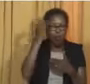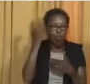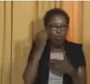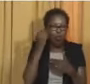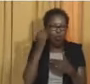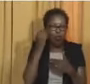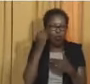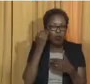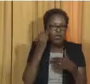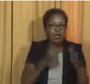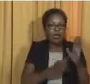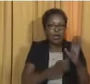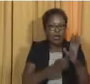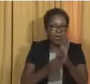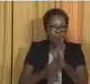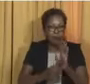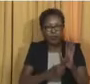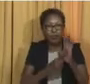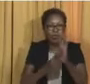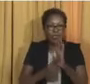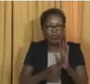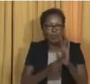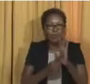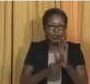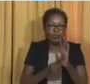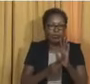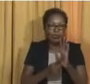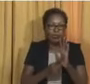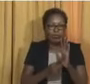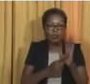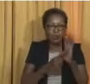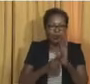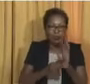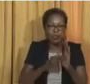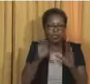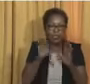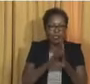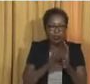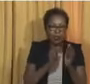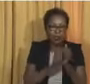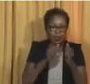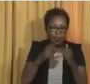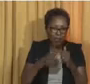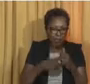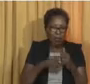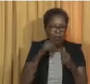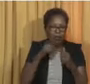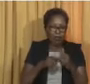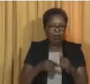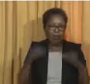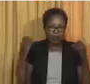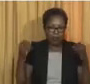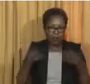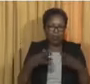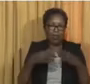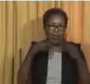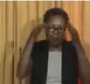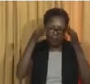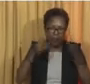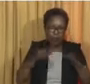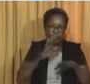historical background informing the drafting of Chapter 16. It is evident that the decision on the question